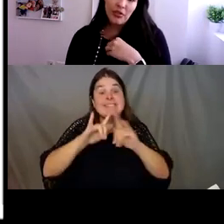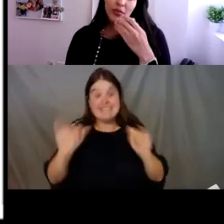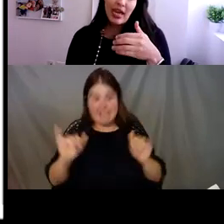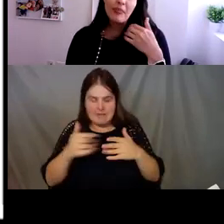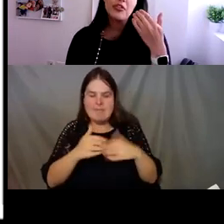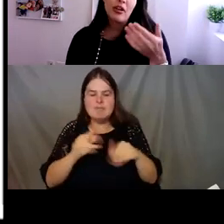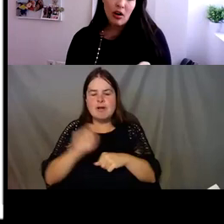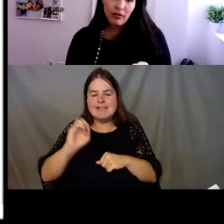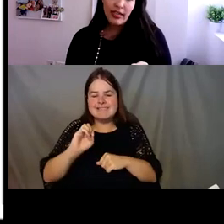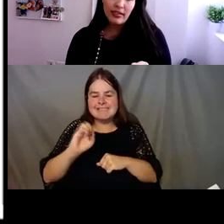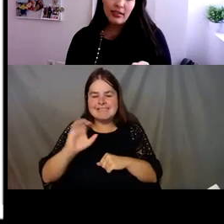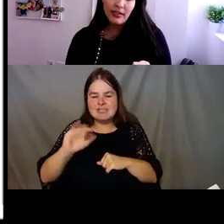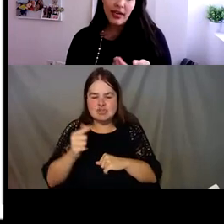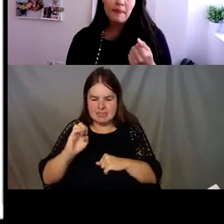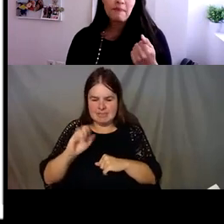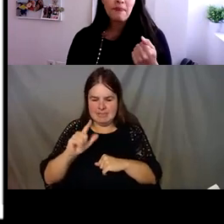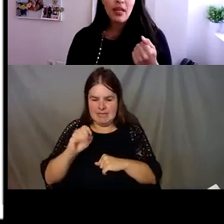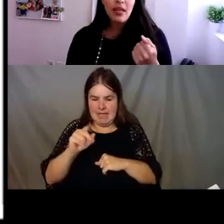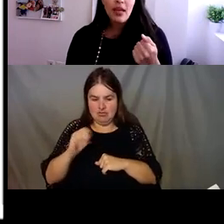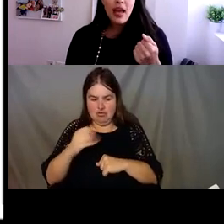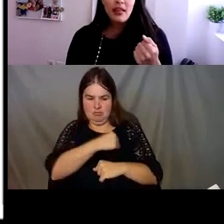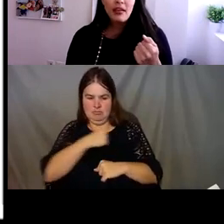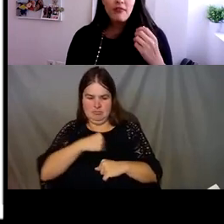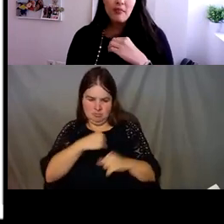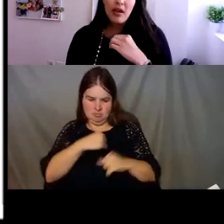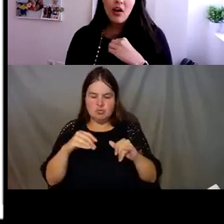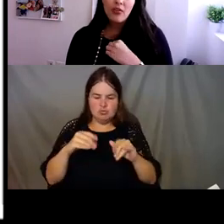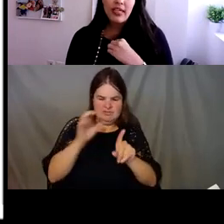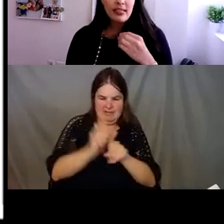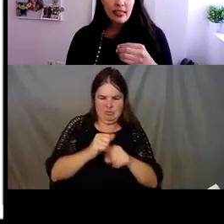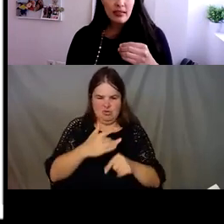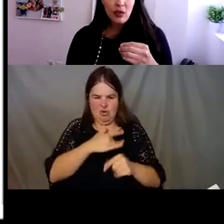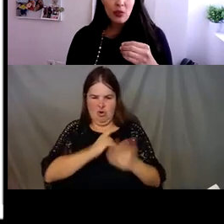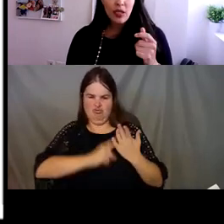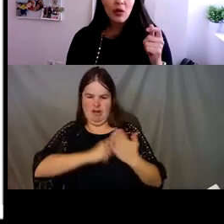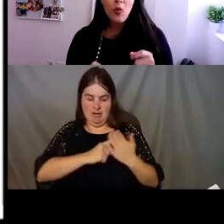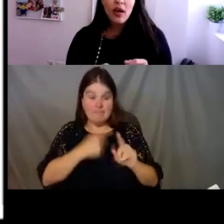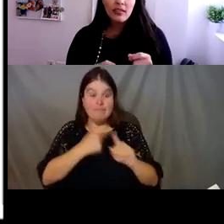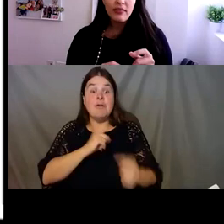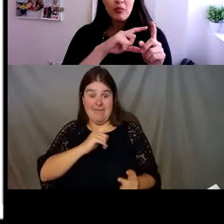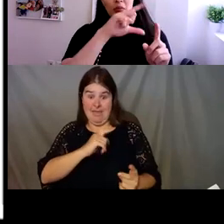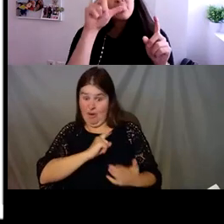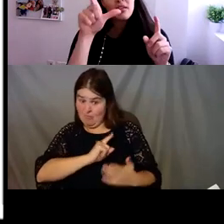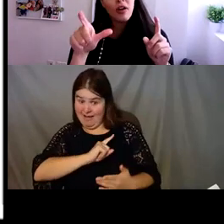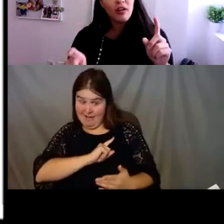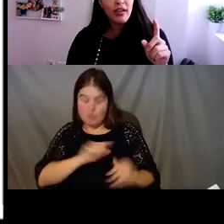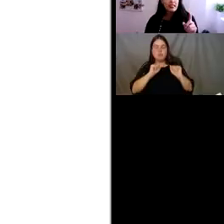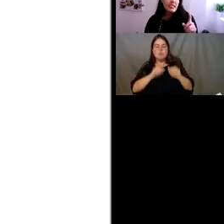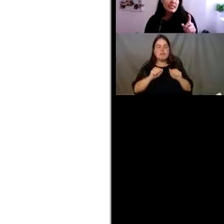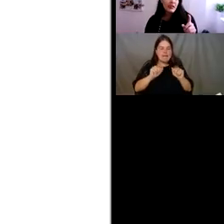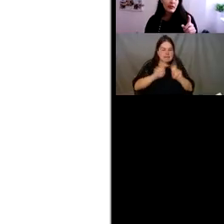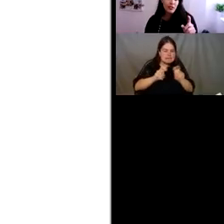electrodes, so we're capturing heart rate, okay? And then from that heart rate signal, we can quantify moments of heart